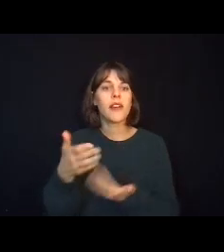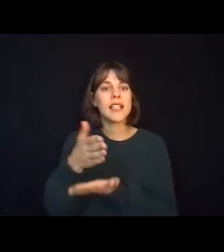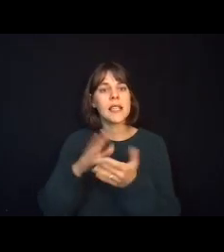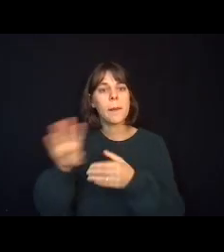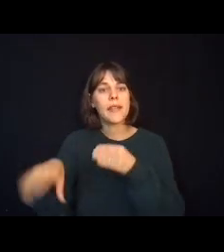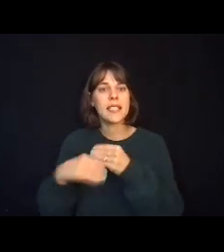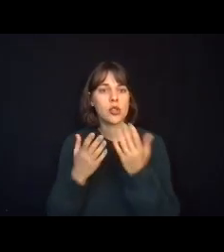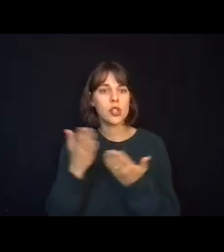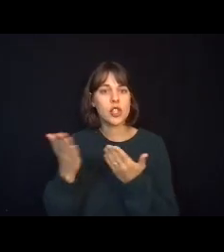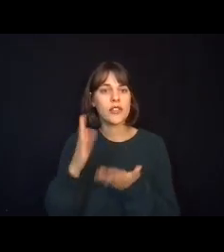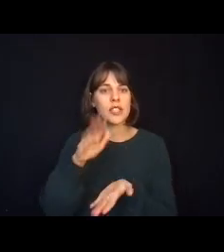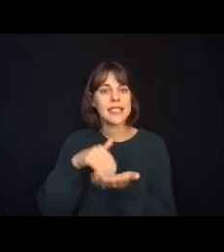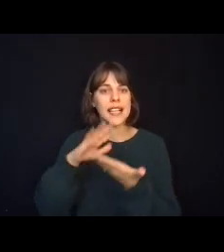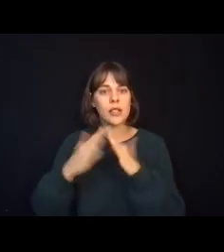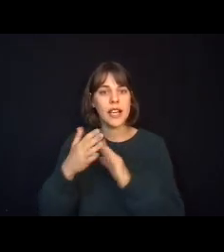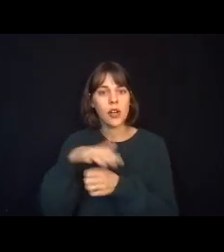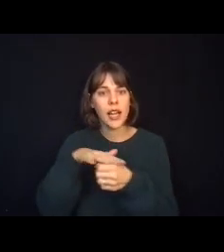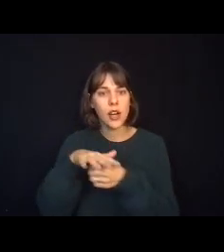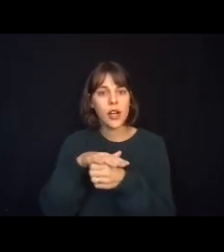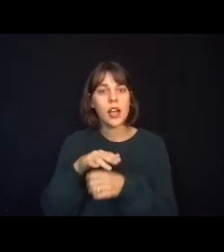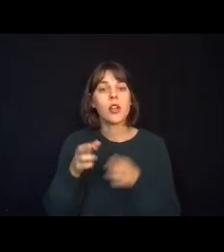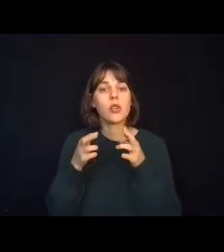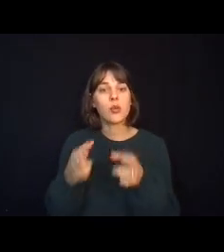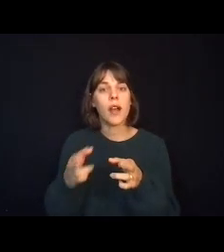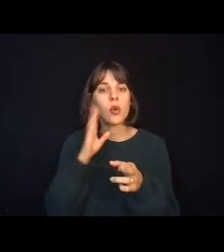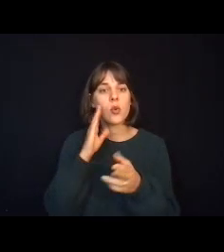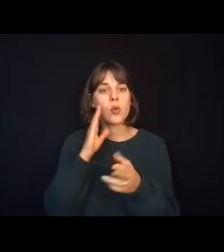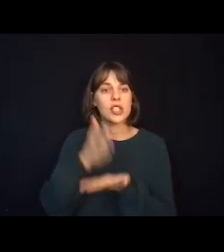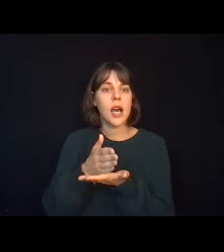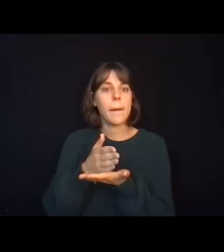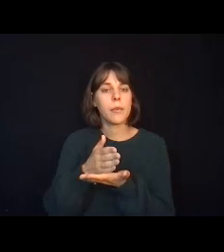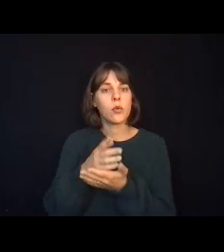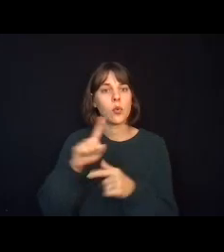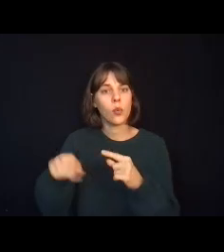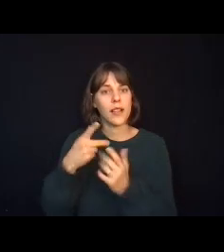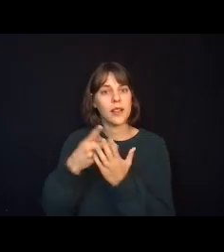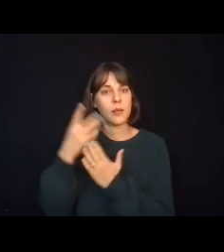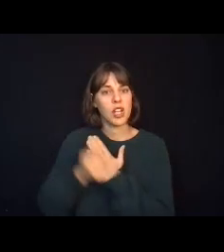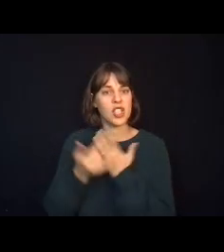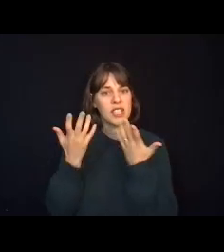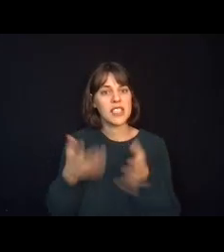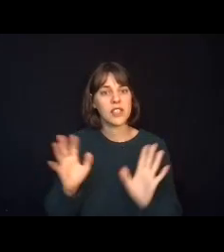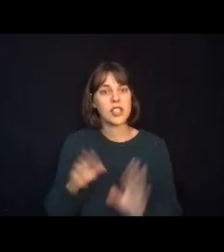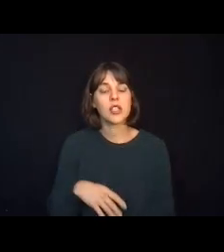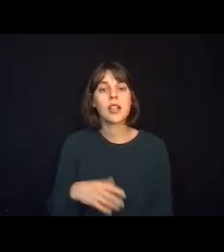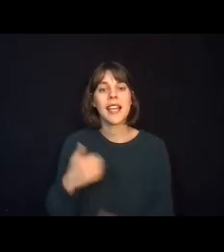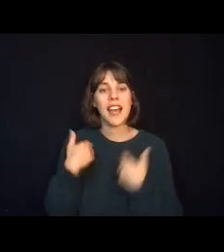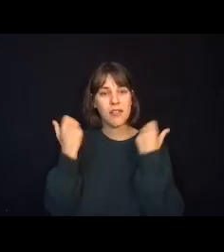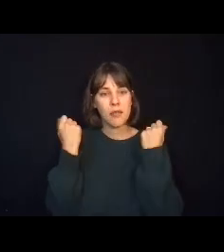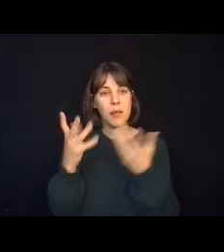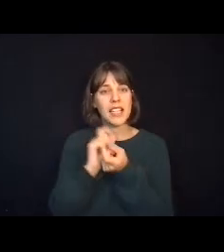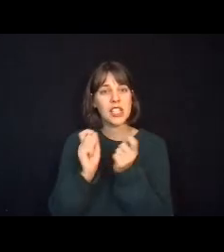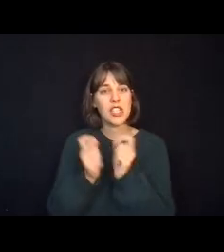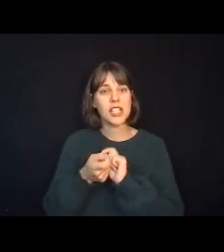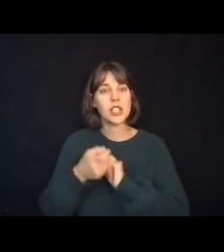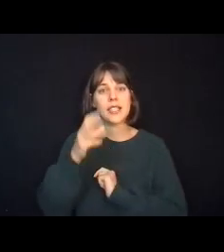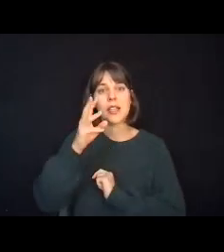We have multiple routes that will have some routing changes and bus stop changes at the waterfront